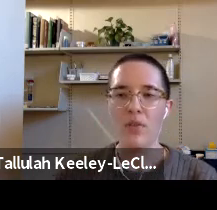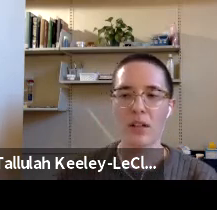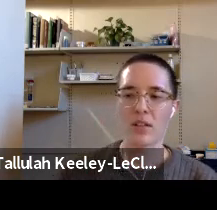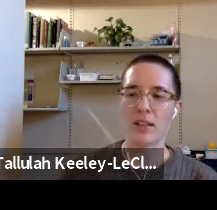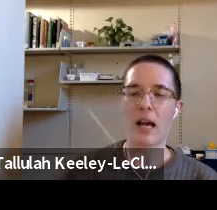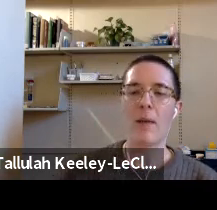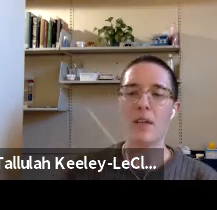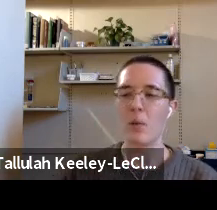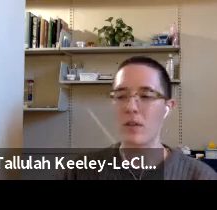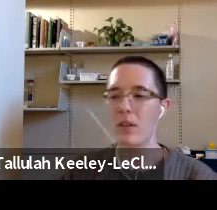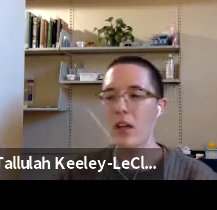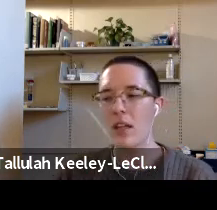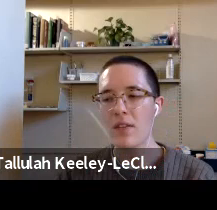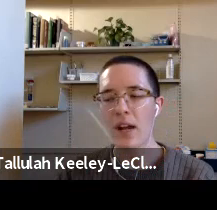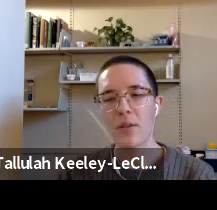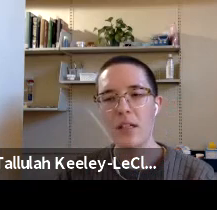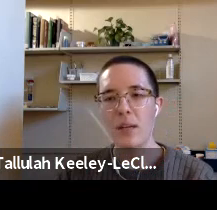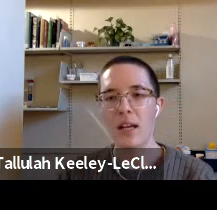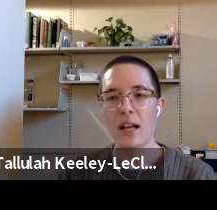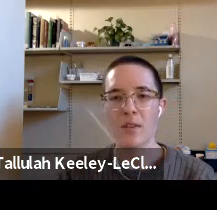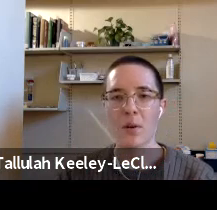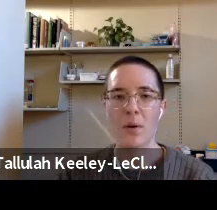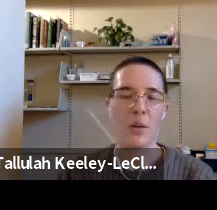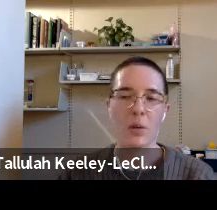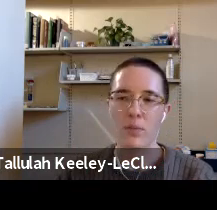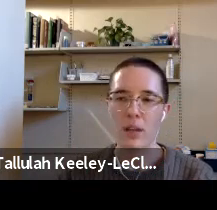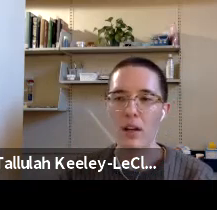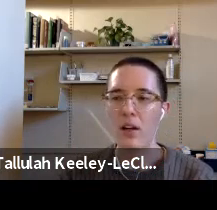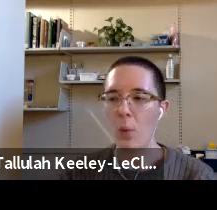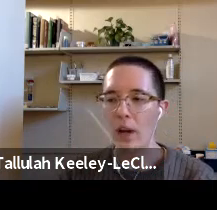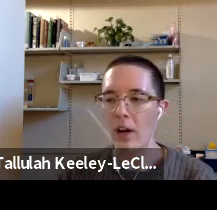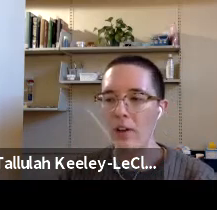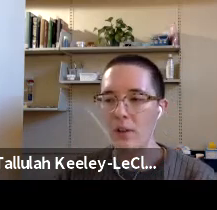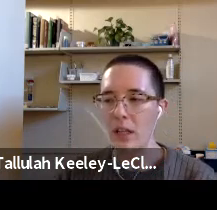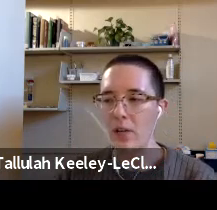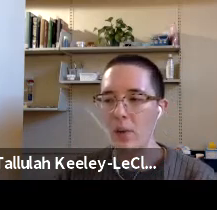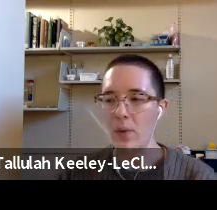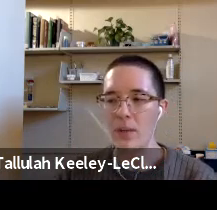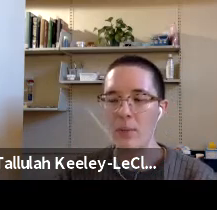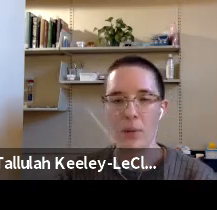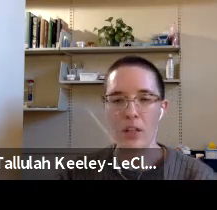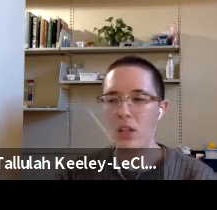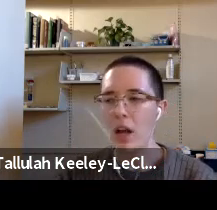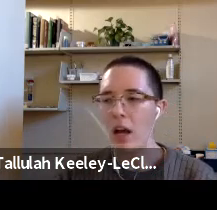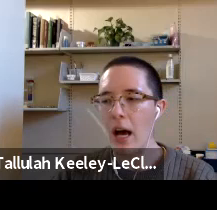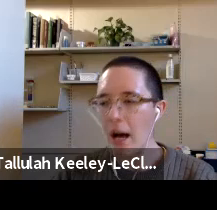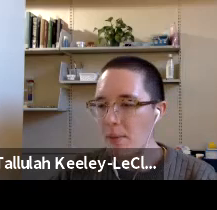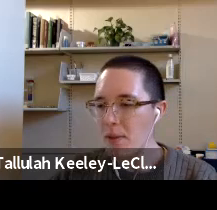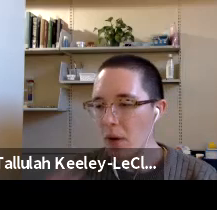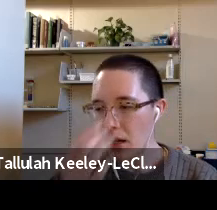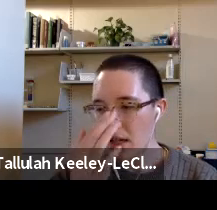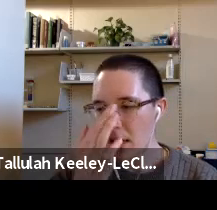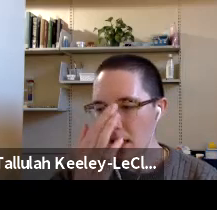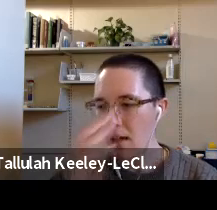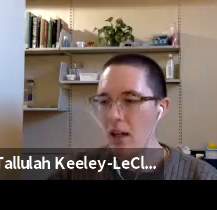the board of directors at the time, but he was on the advisory committee, and so he would have been aware, certainly, of what was being published.